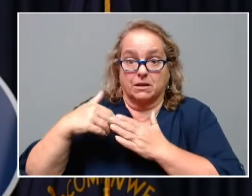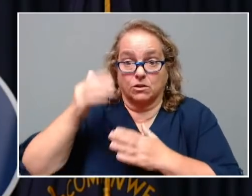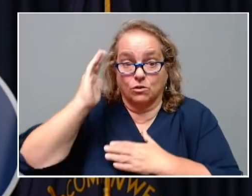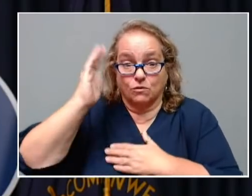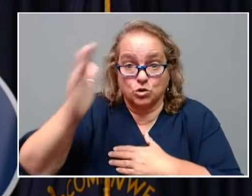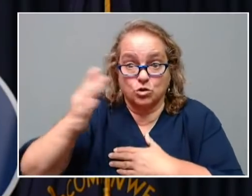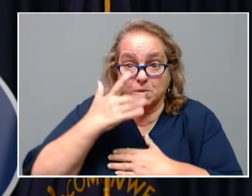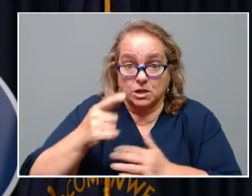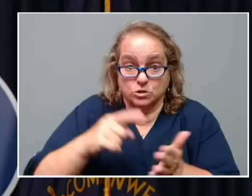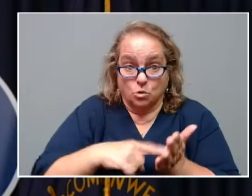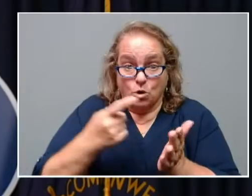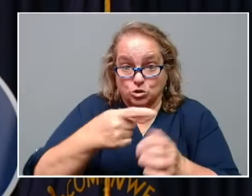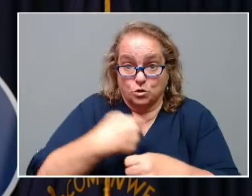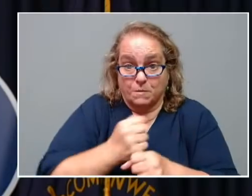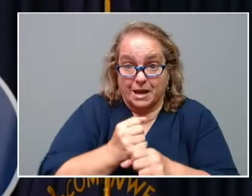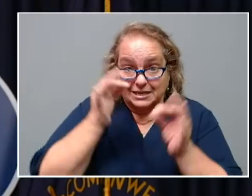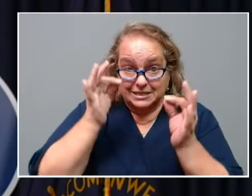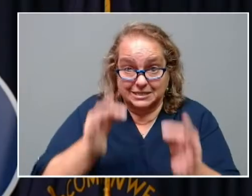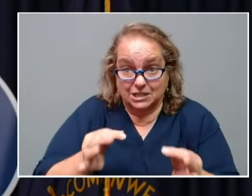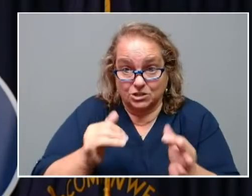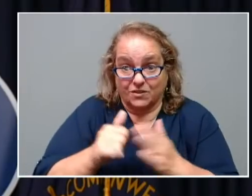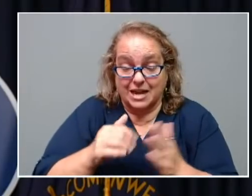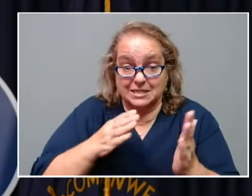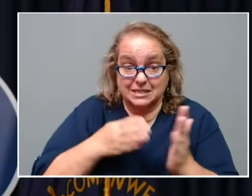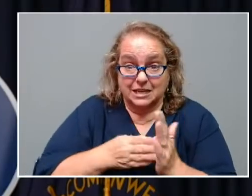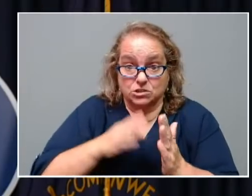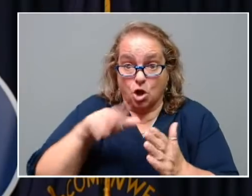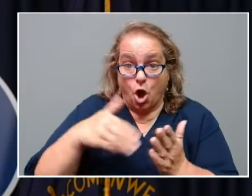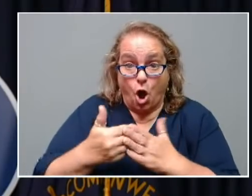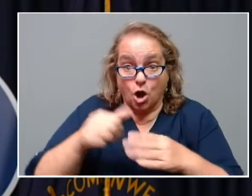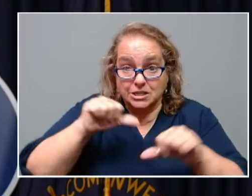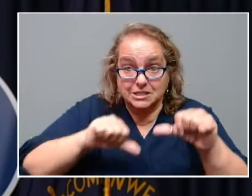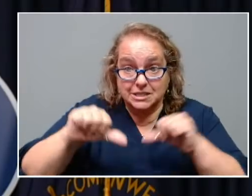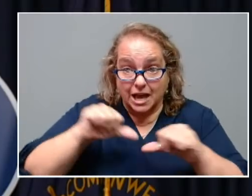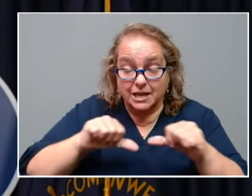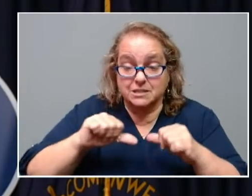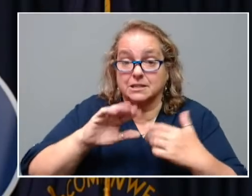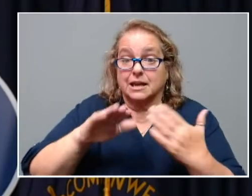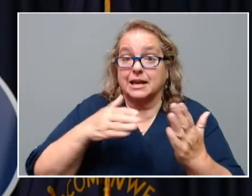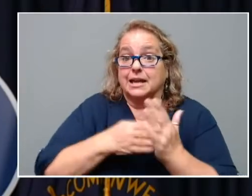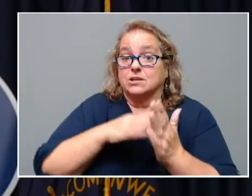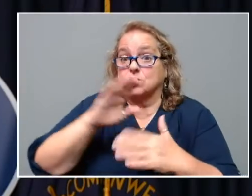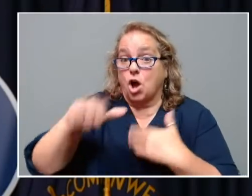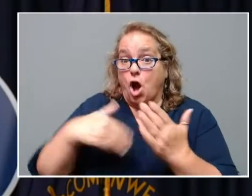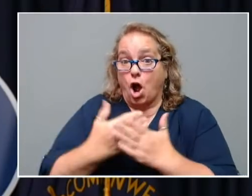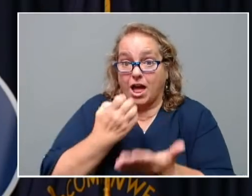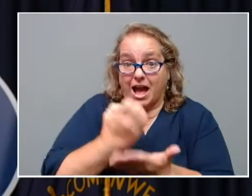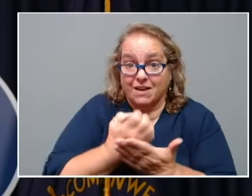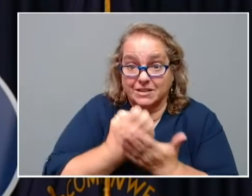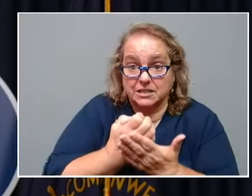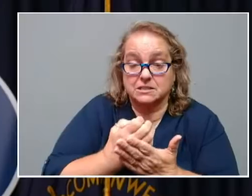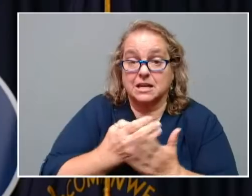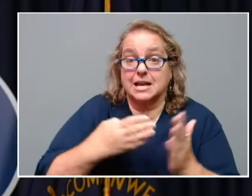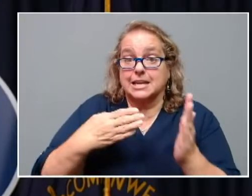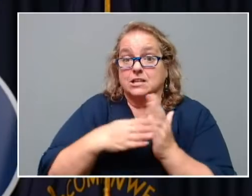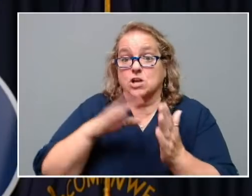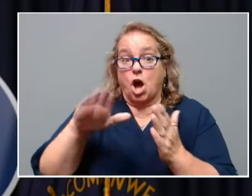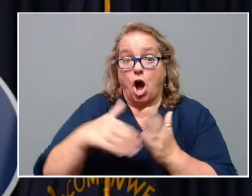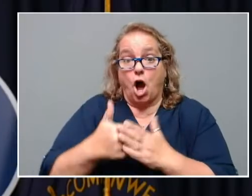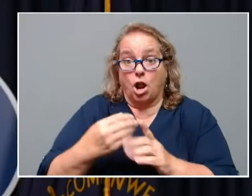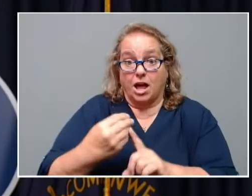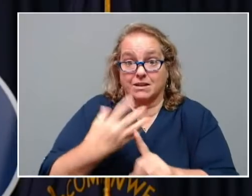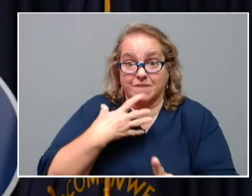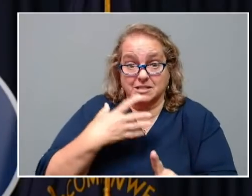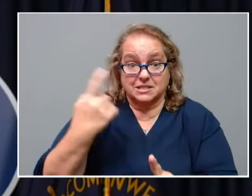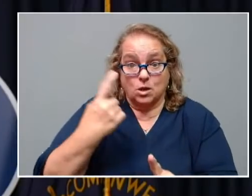make a decision that is against all science, that is against all evidence, that is against all advice, and somebody gets hurt, they ought